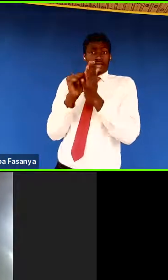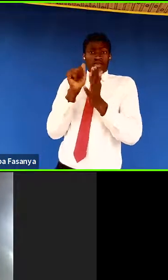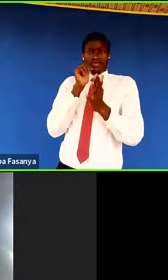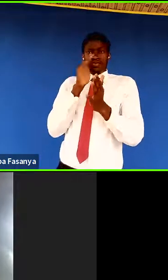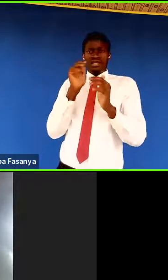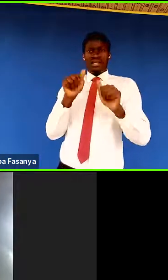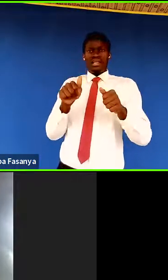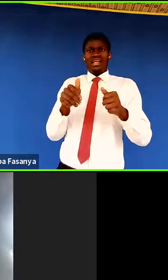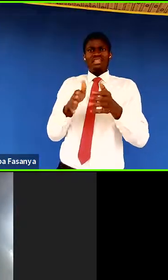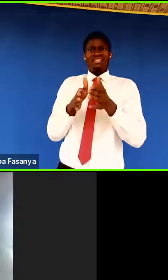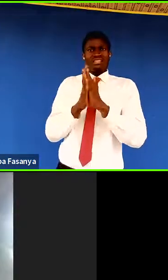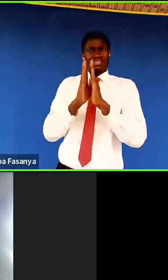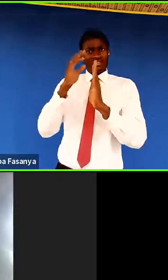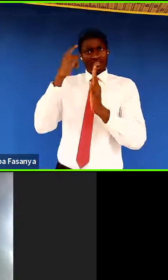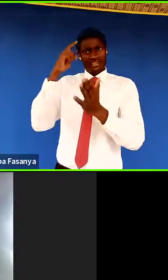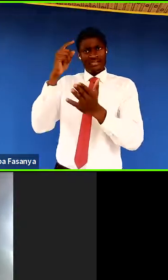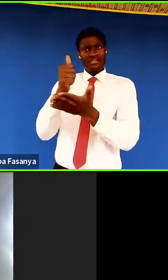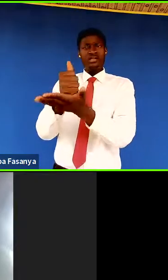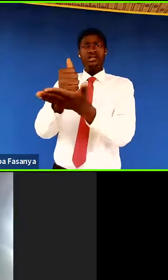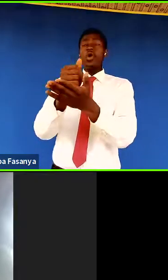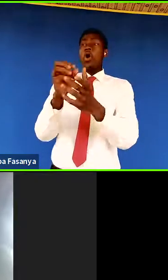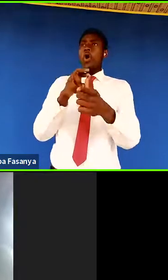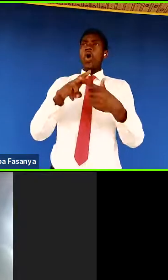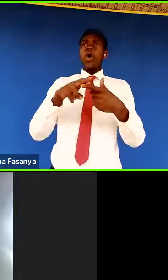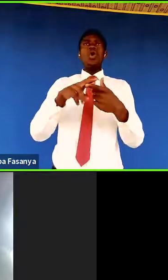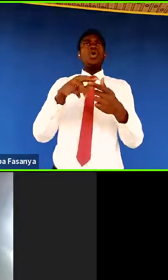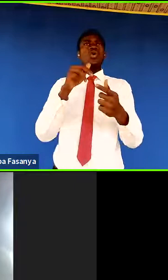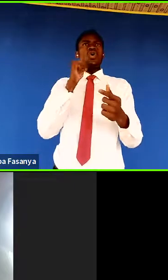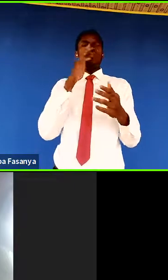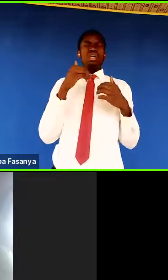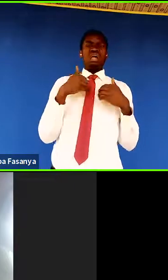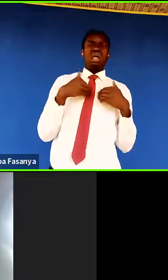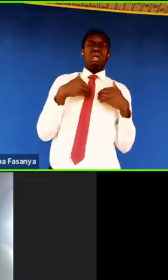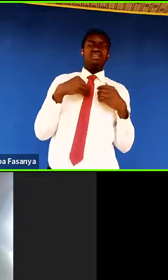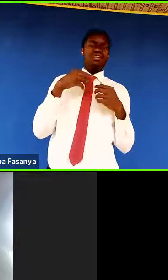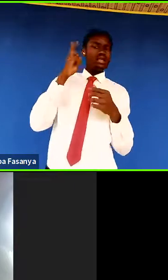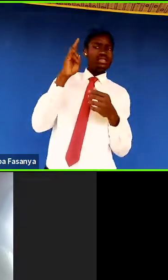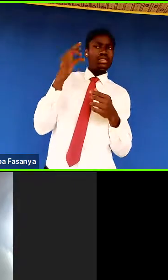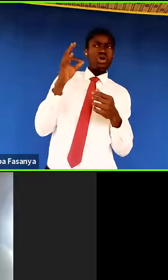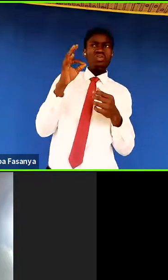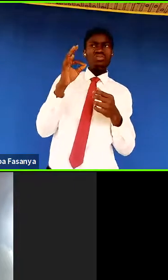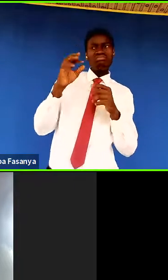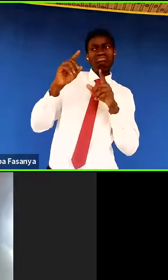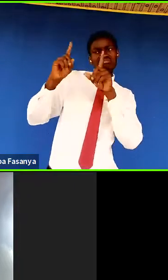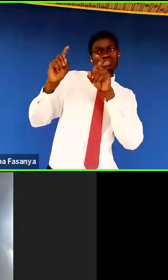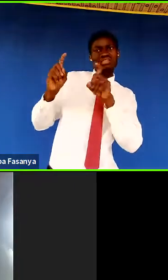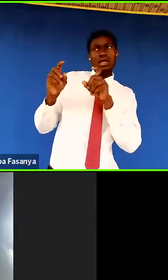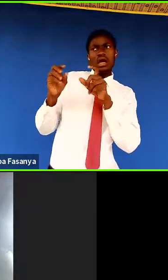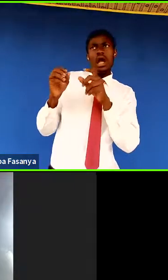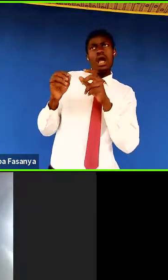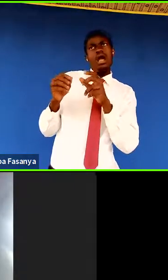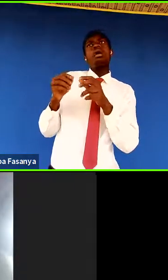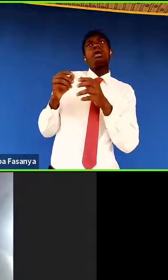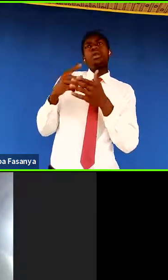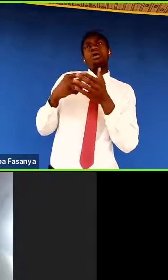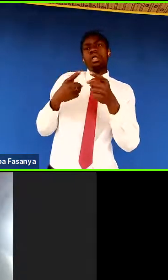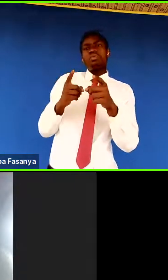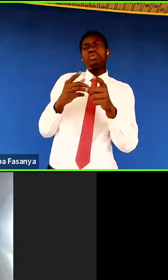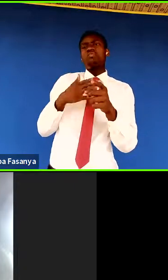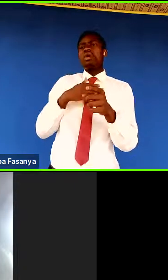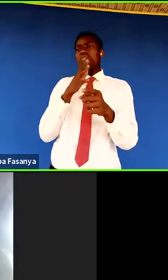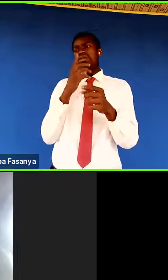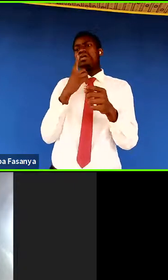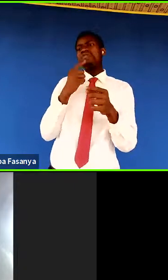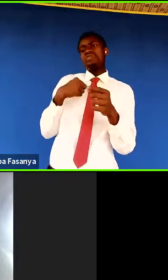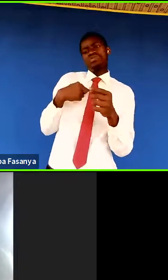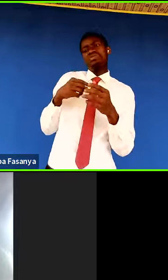says, oh, he has a history of undescended testes. That, oh, doctor, you see, what happened was my mother told me when I was young that my testis